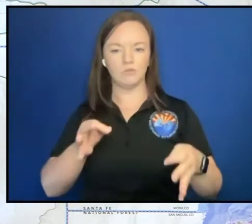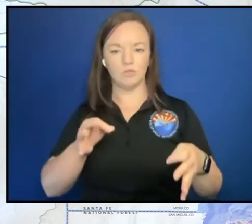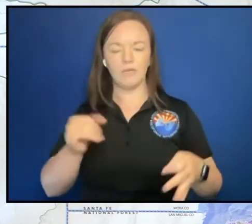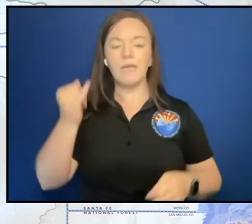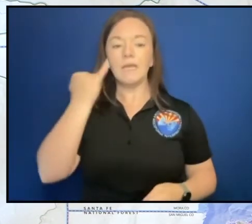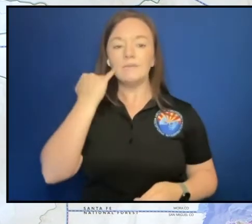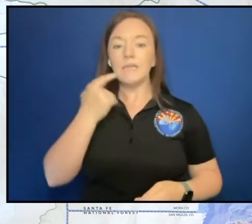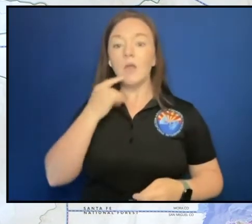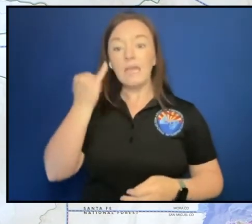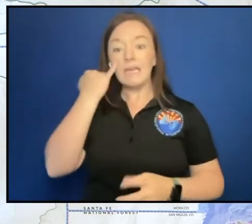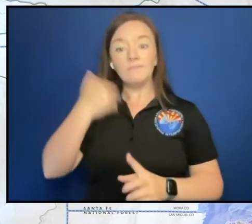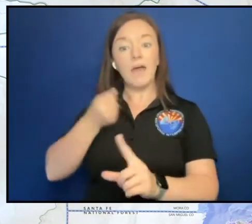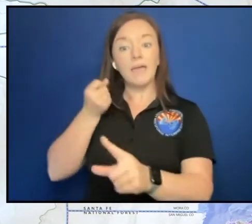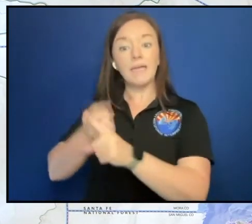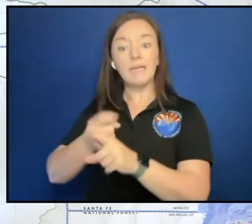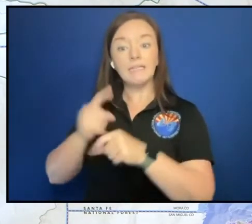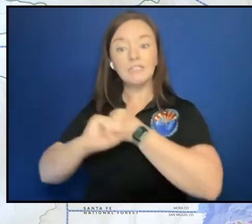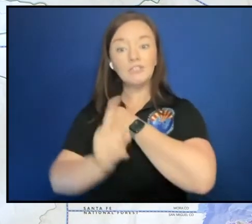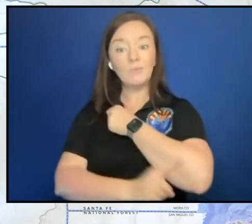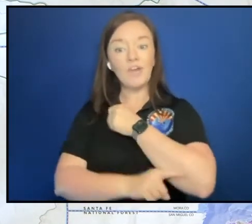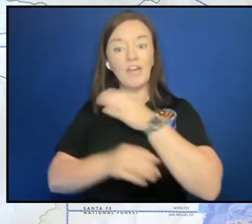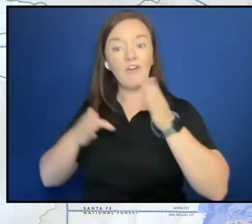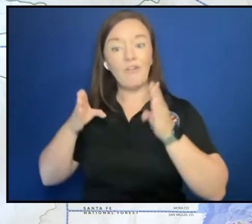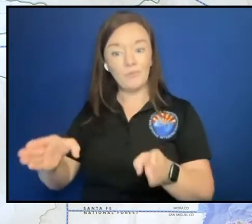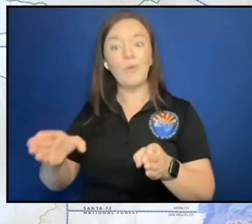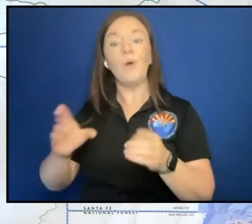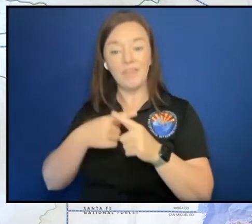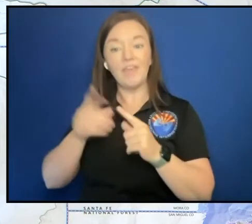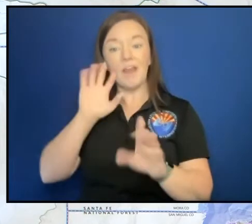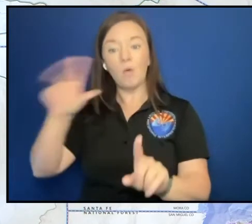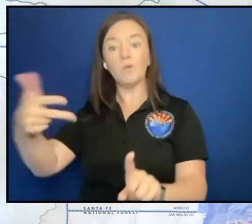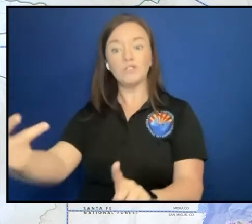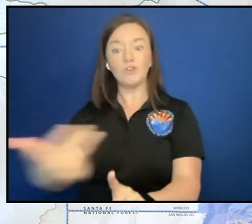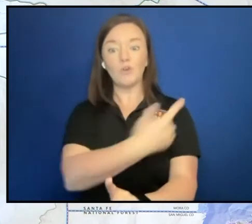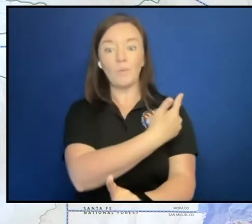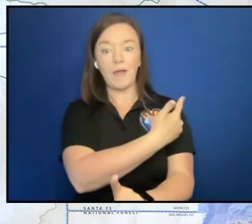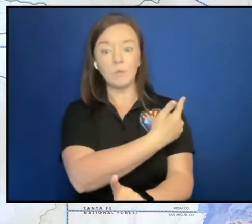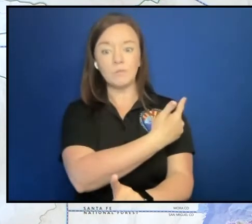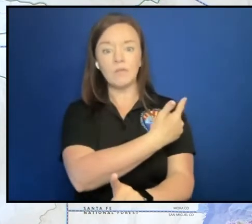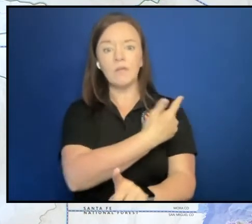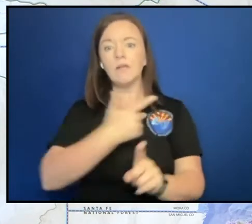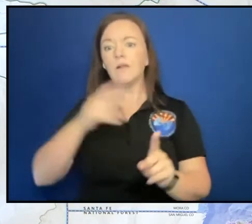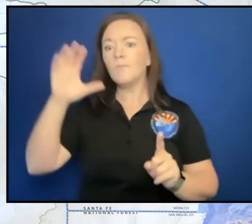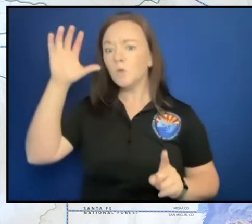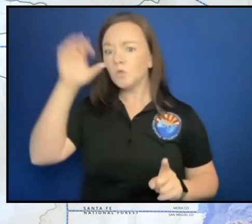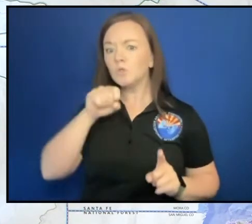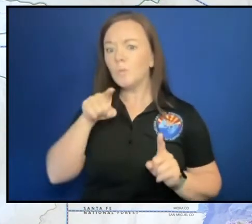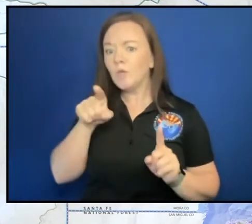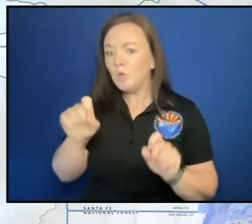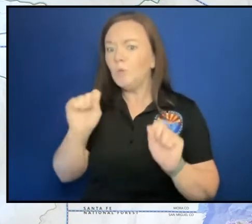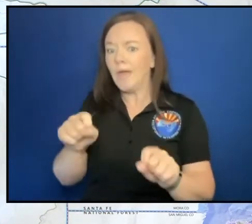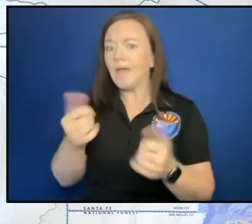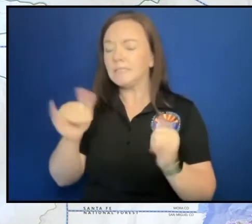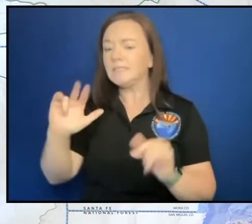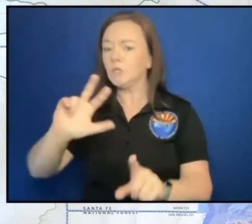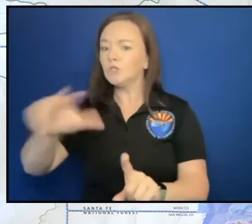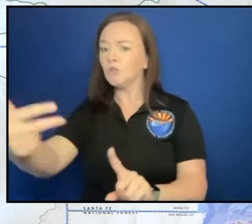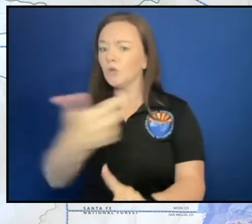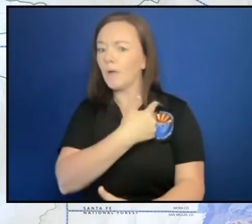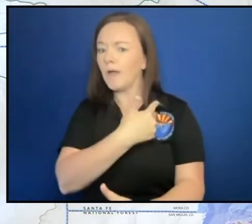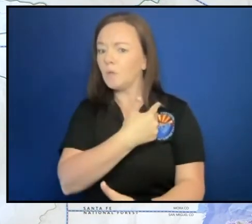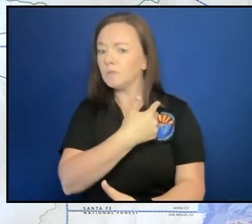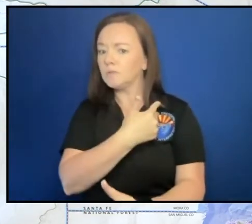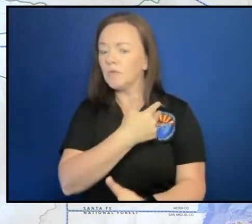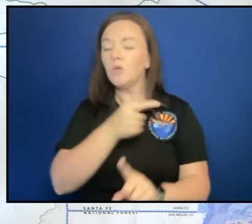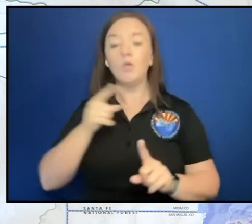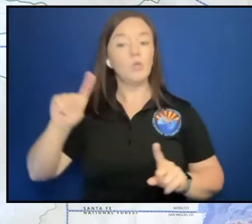on the road, I'm going to turn around. The assumption there is that you can, but you just know where the debris is right now. You